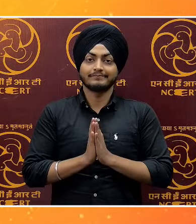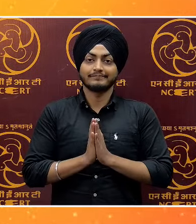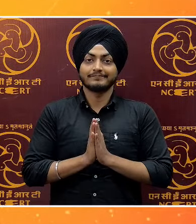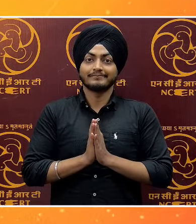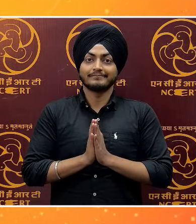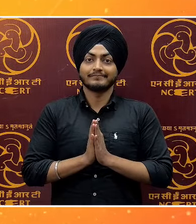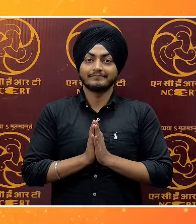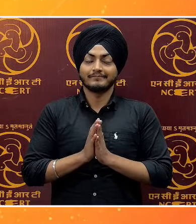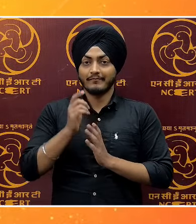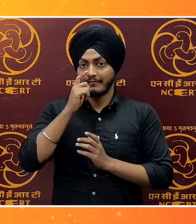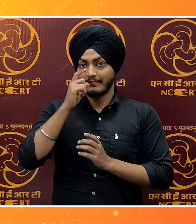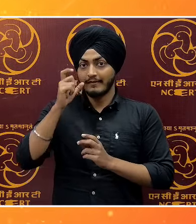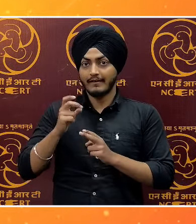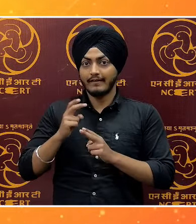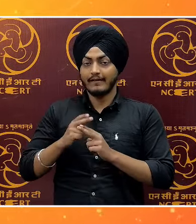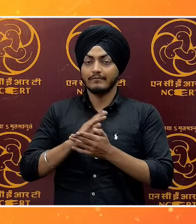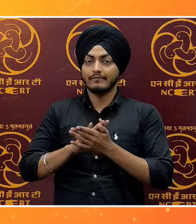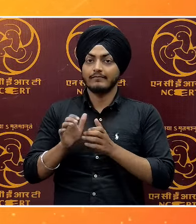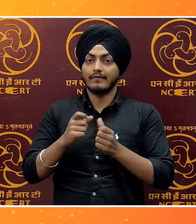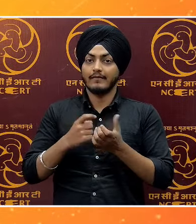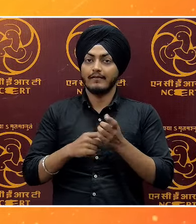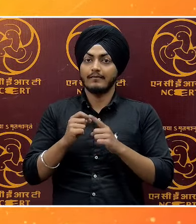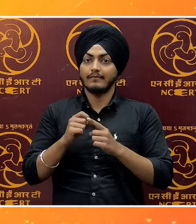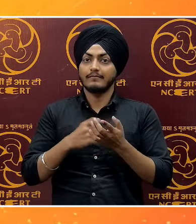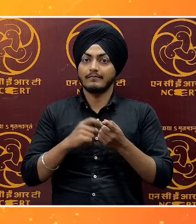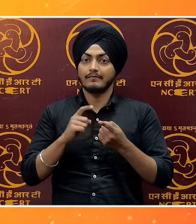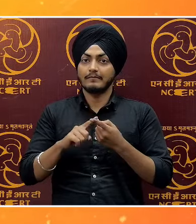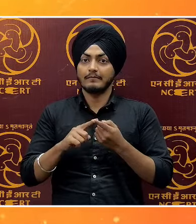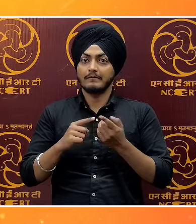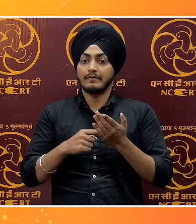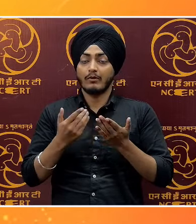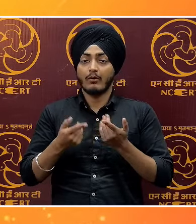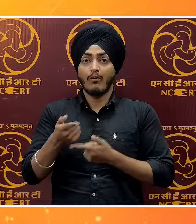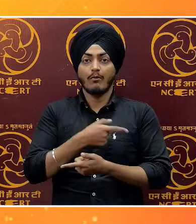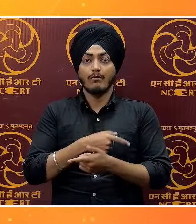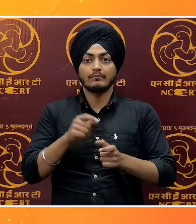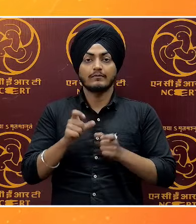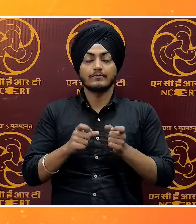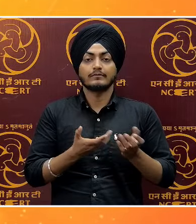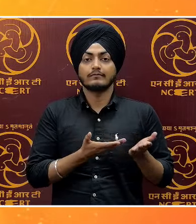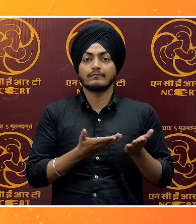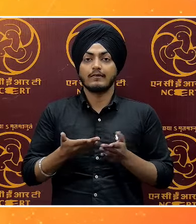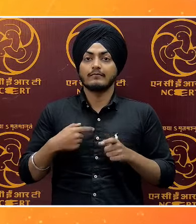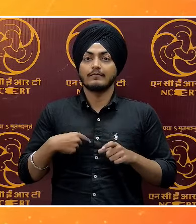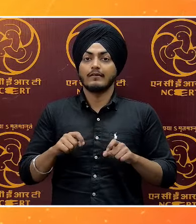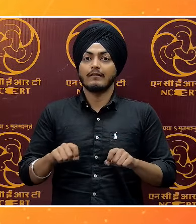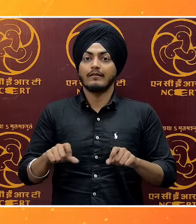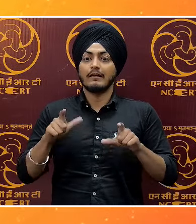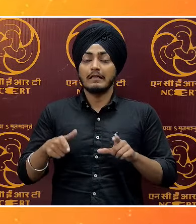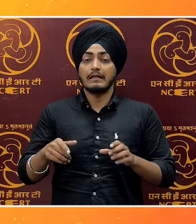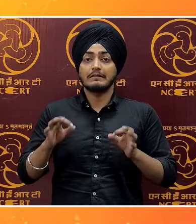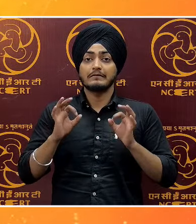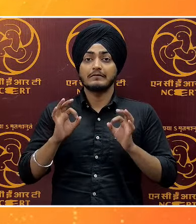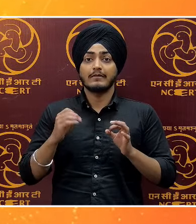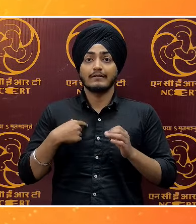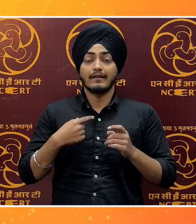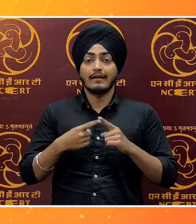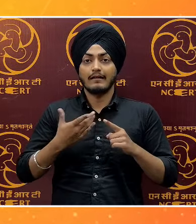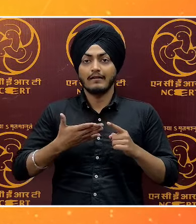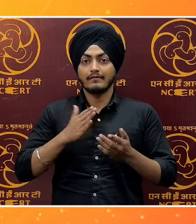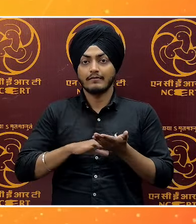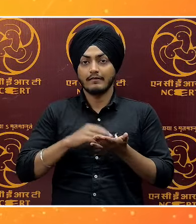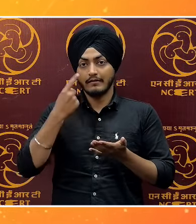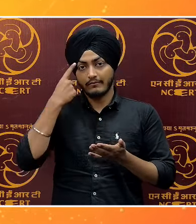Namaskar. I'm Harpreet Kaur and I welcome you all to our live and interactive session. This is a special session on teaching learning interventions